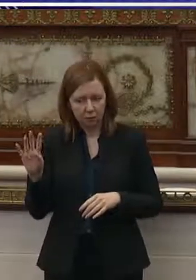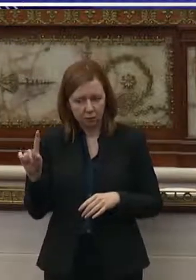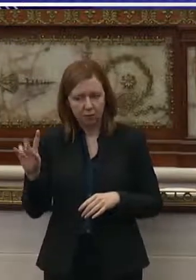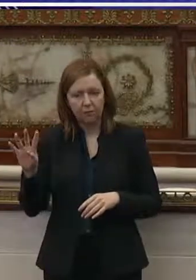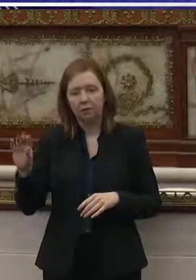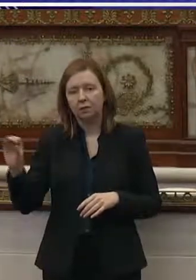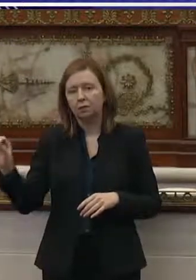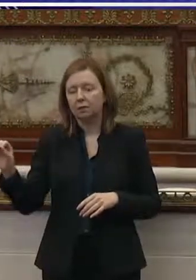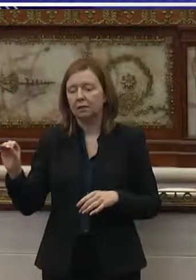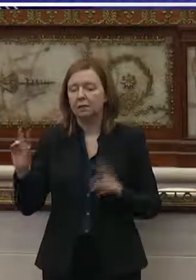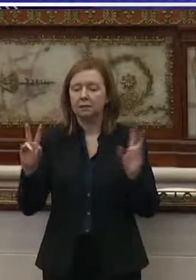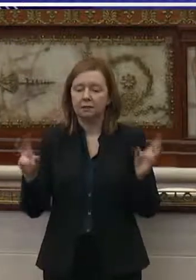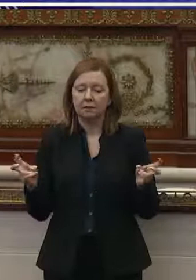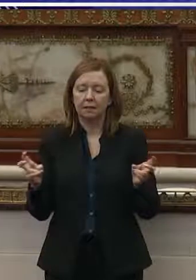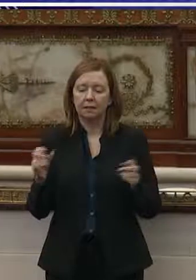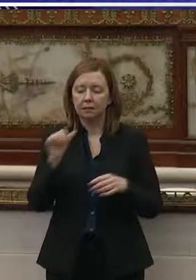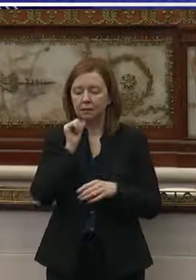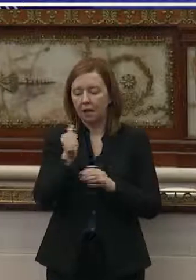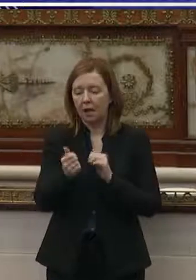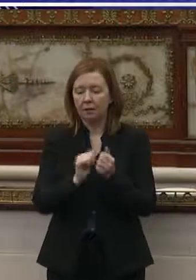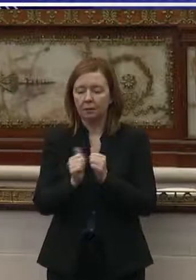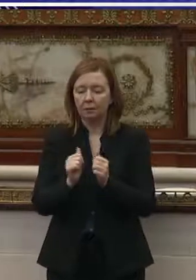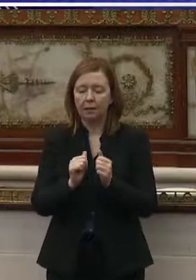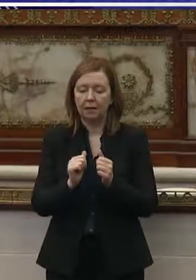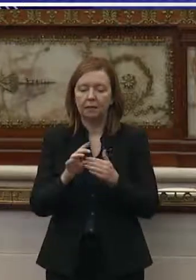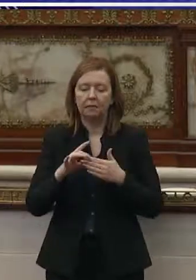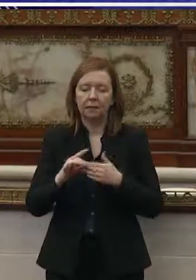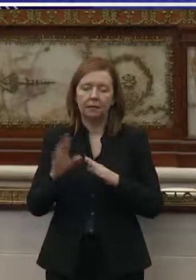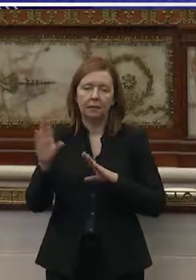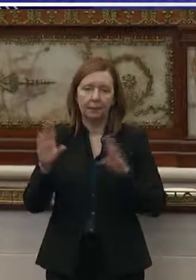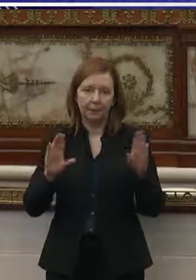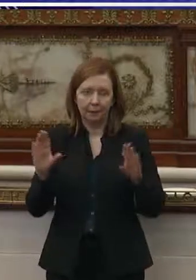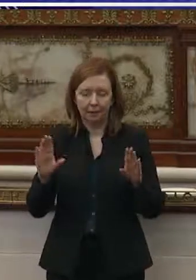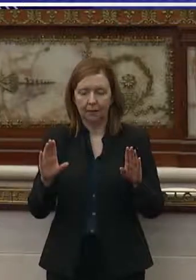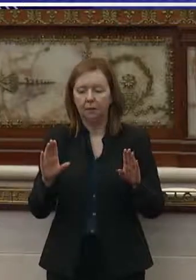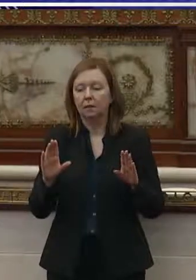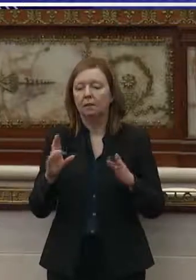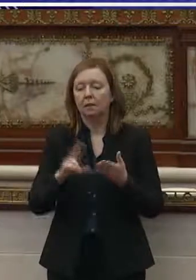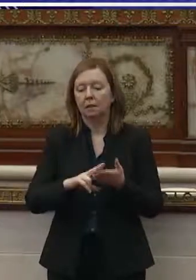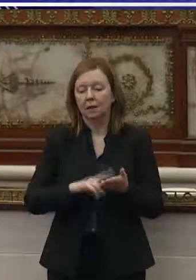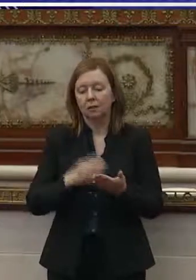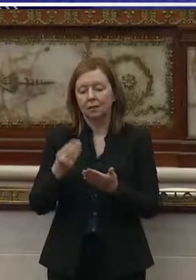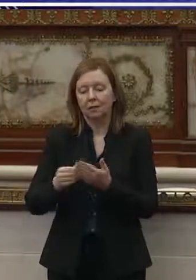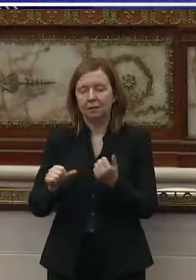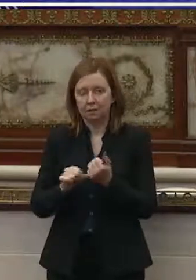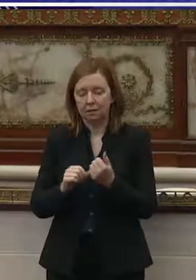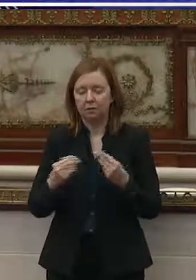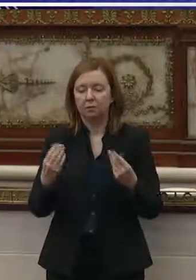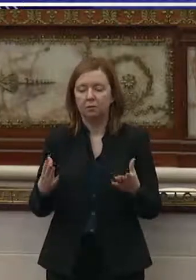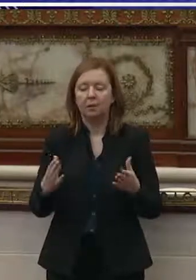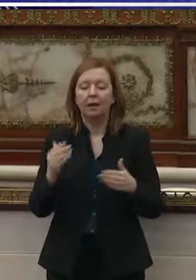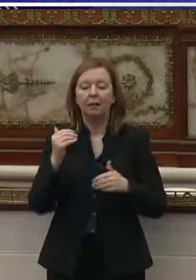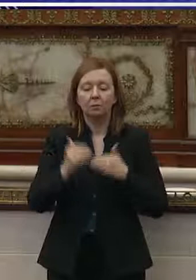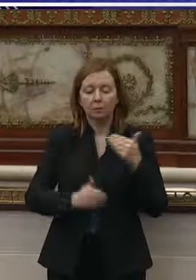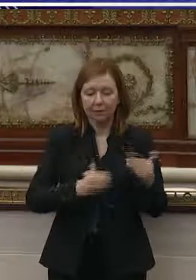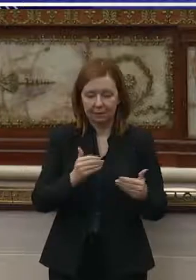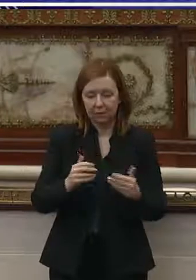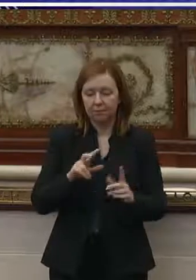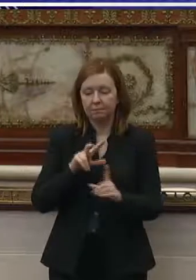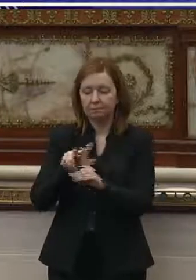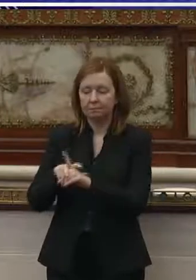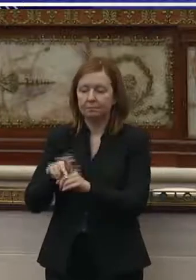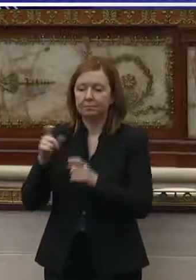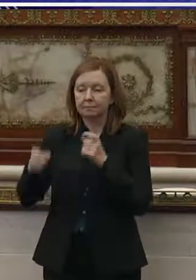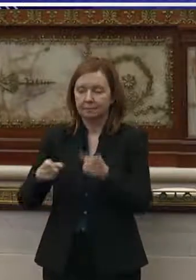17-1400 entitled Non-Competitively Bid Contracts, Financial Assistance, to provide procedures applicable to the awarding